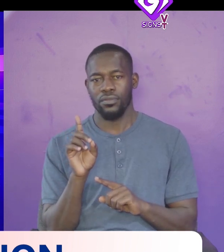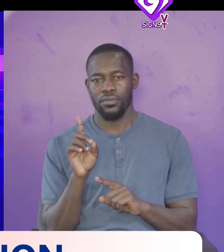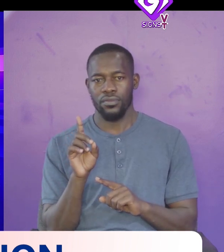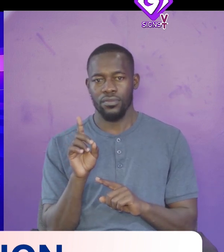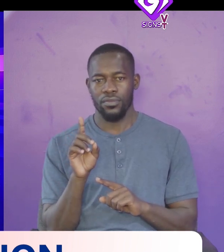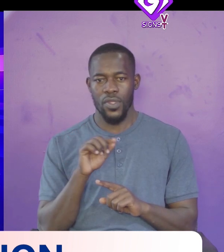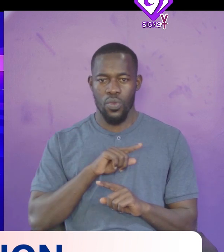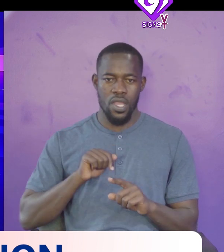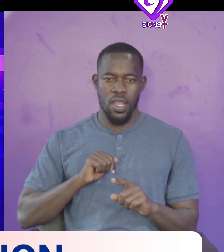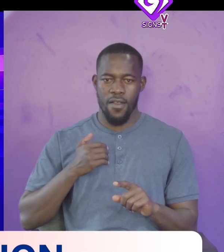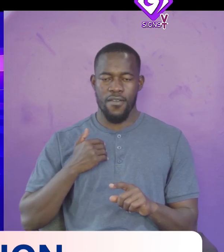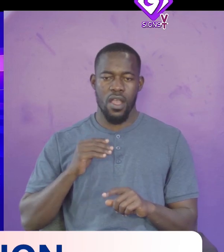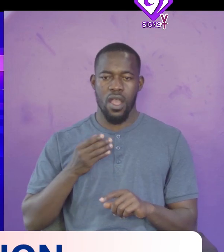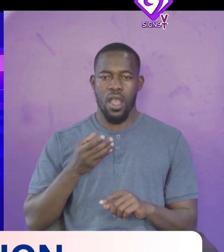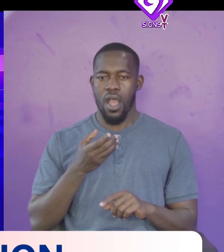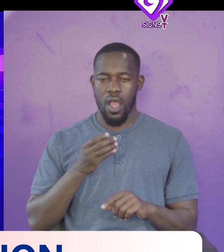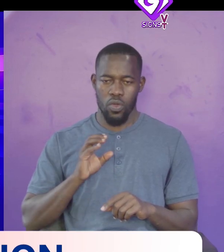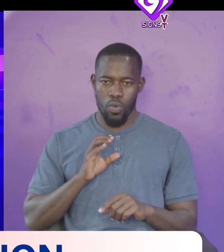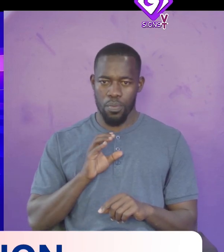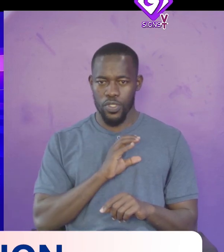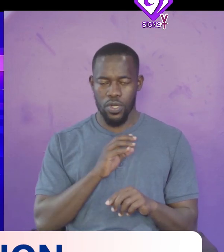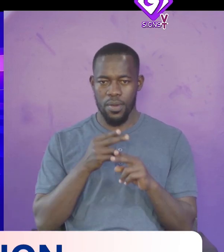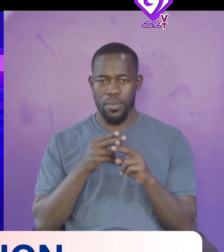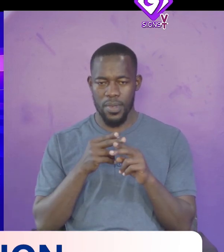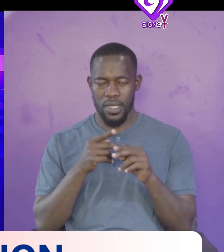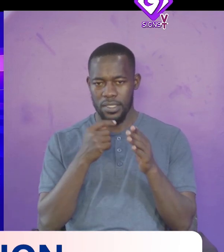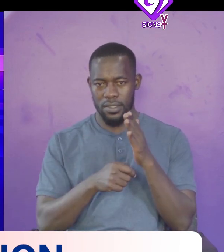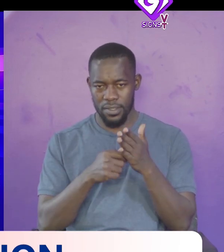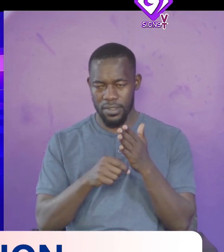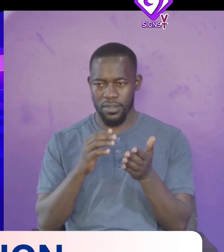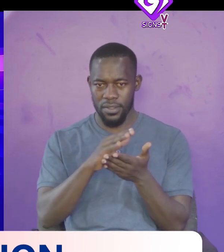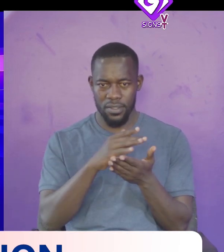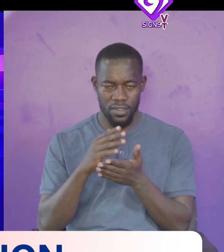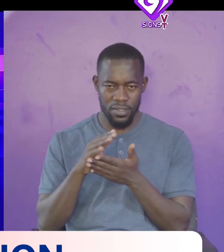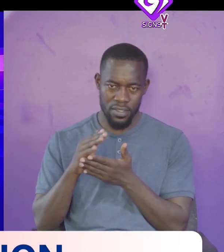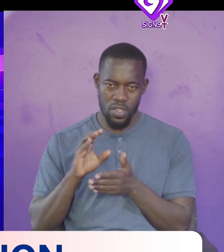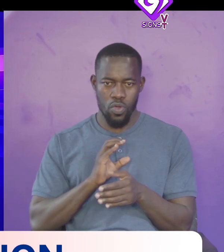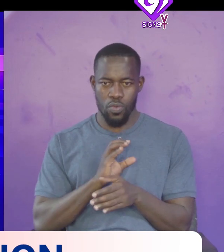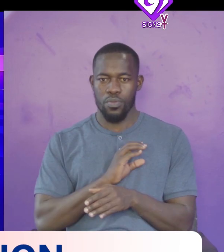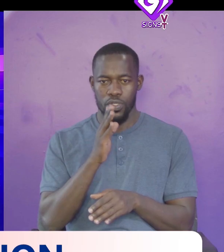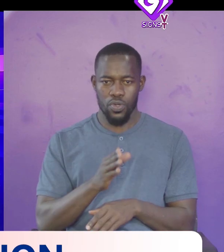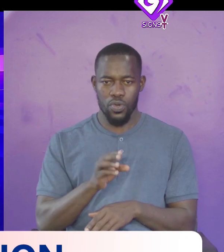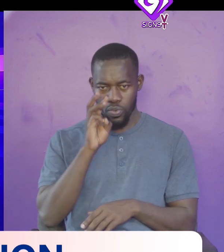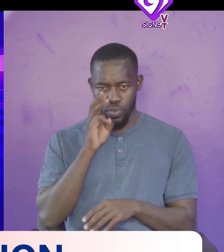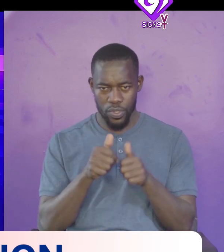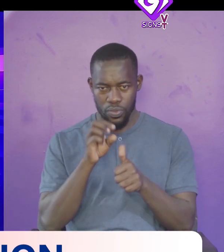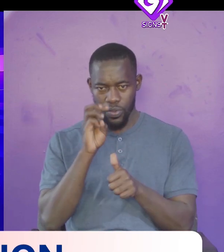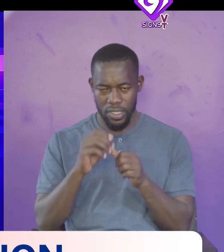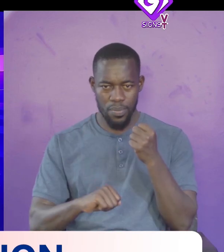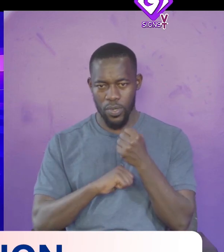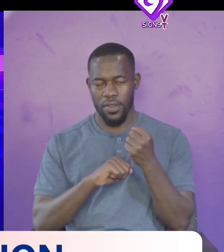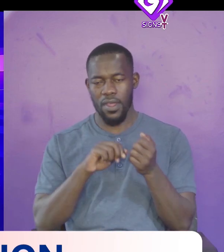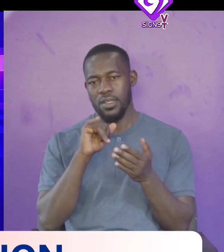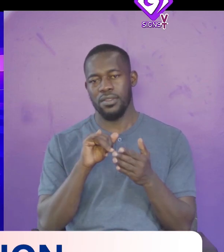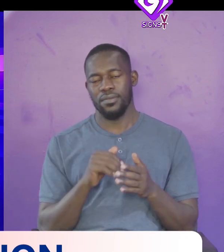a commission that we call the Revenue Allocation Commission. Okay. That is going to support them. So those are things we are